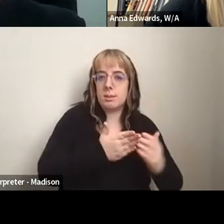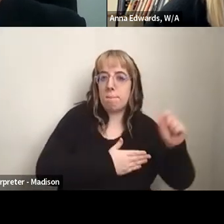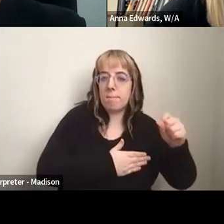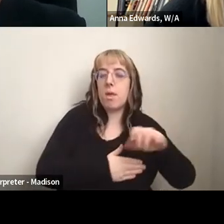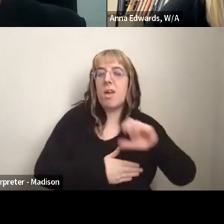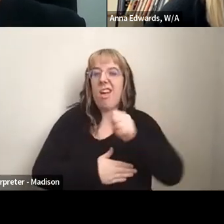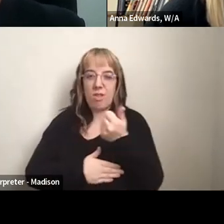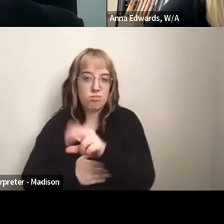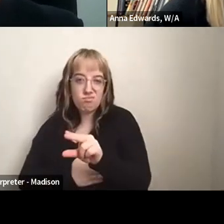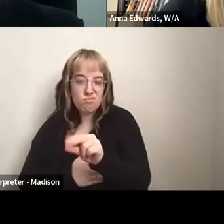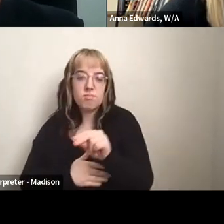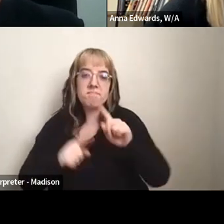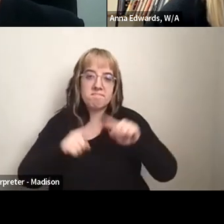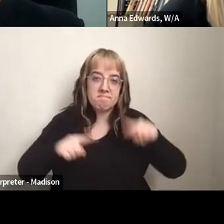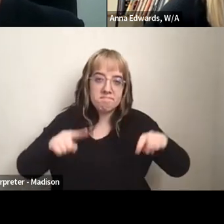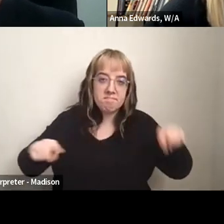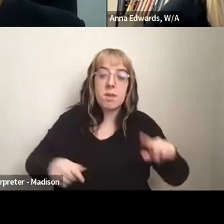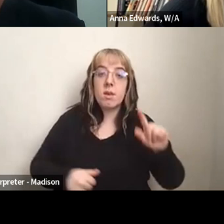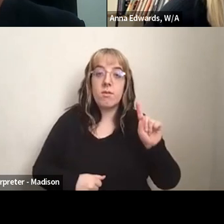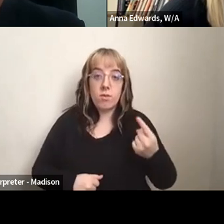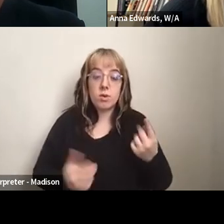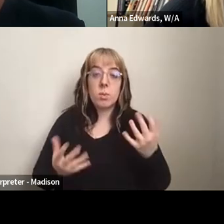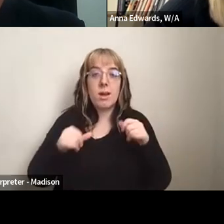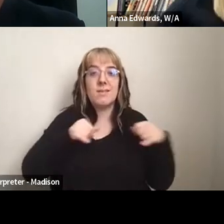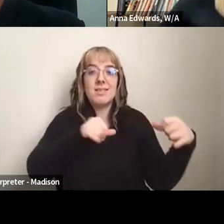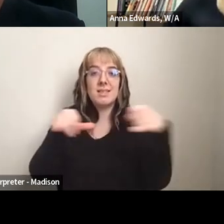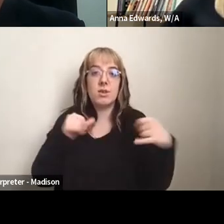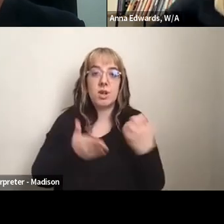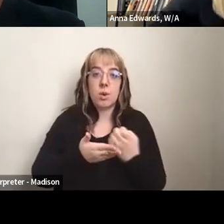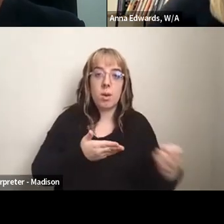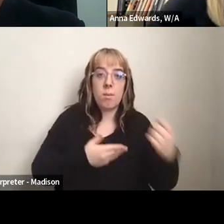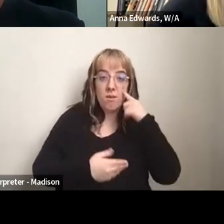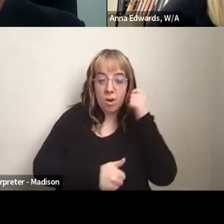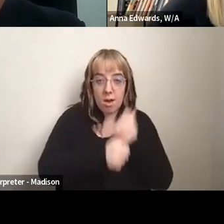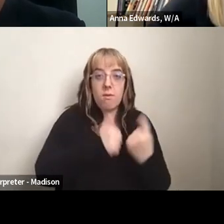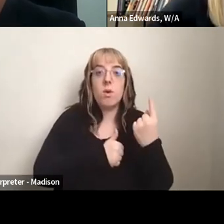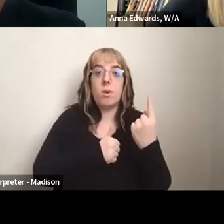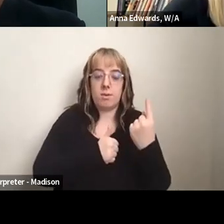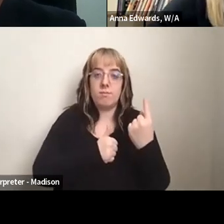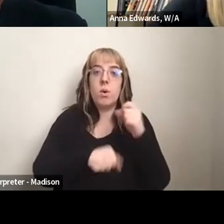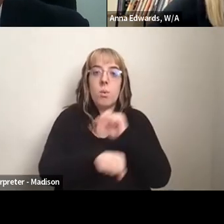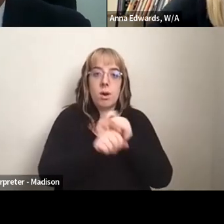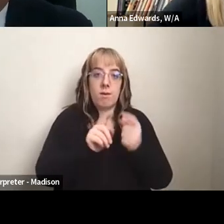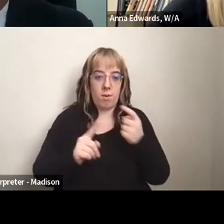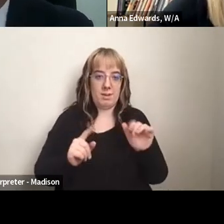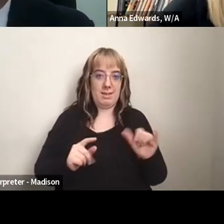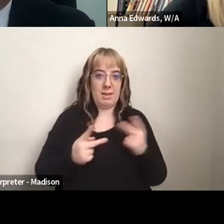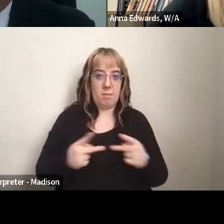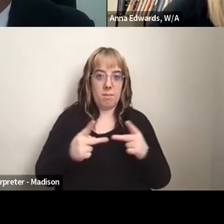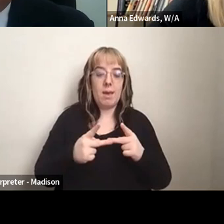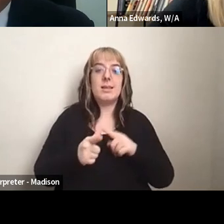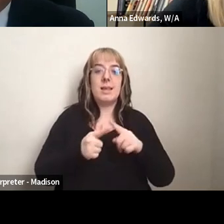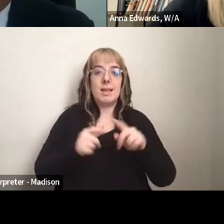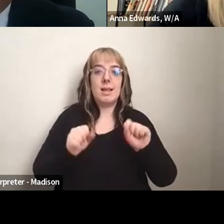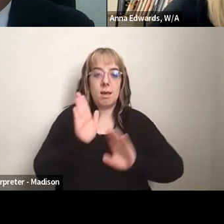they are. So first of all, we just wanted to have standard equipment for everybody so that we are working from the same place, and then we could design